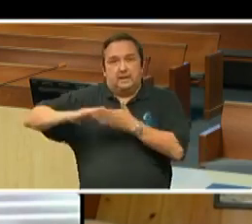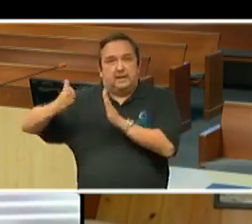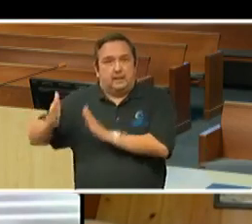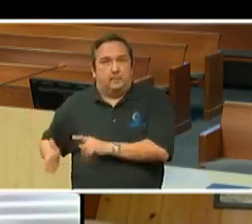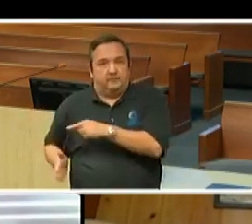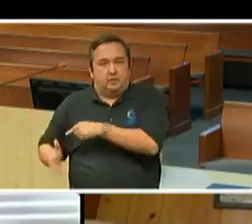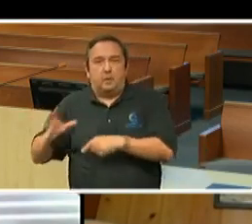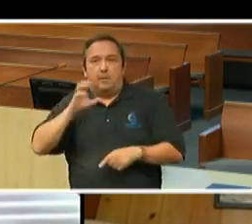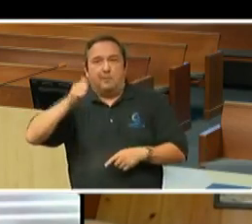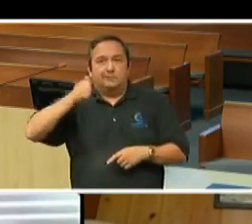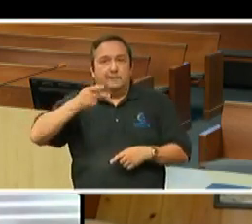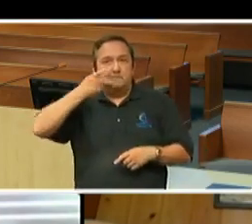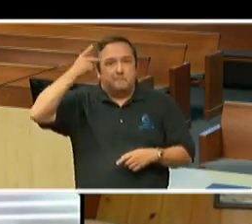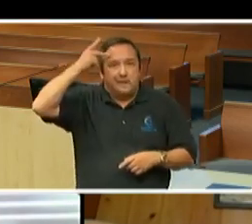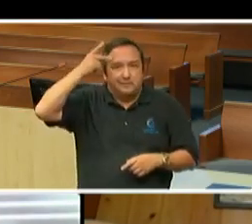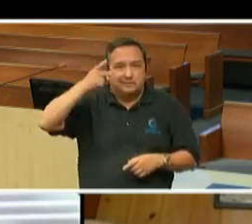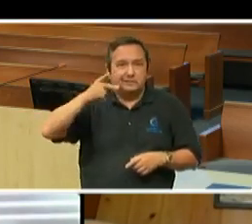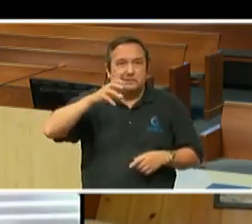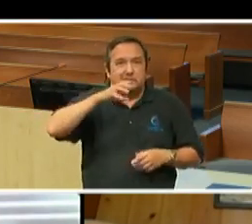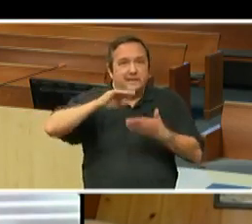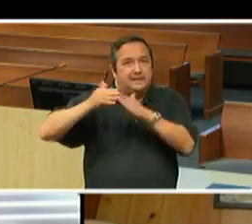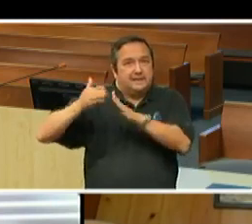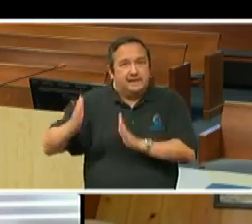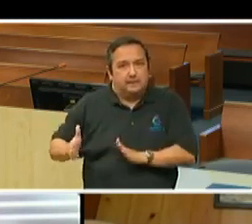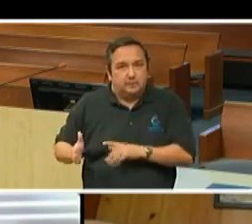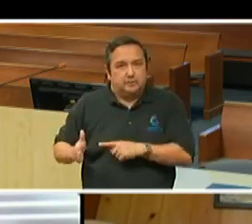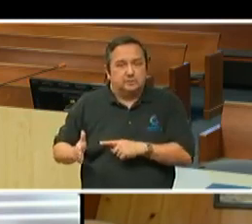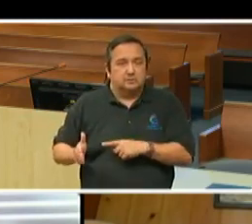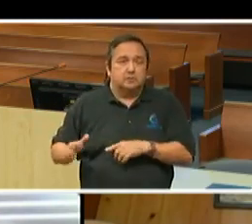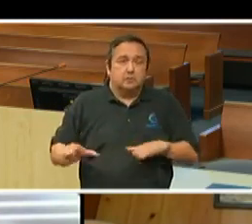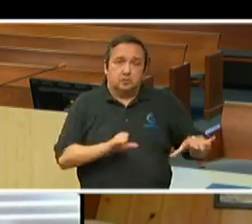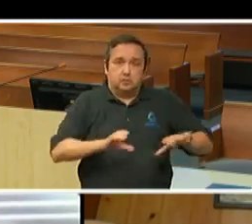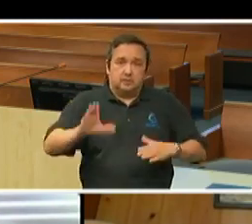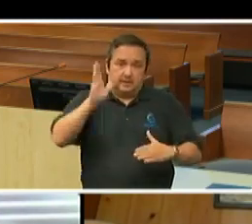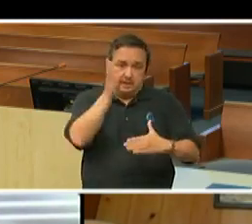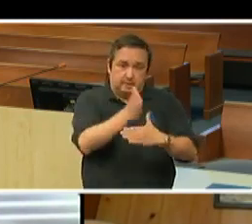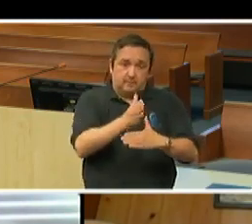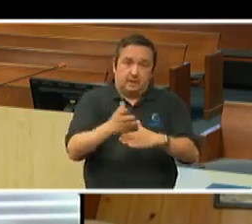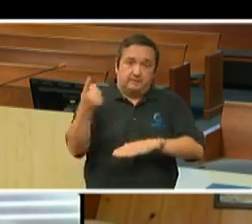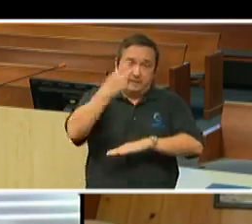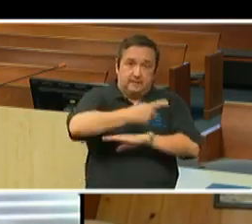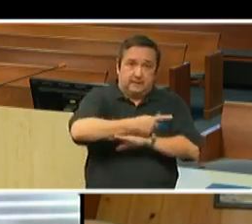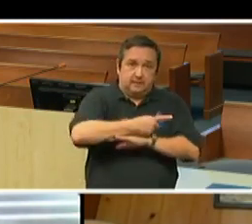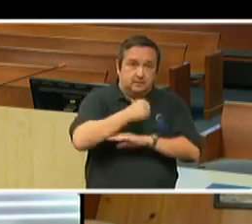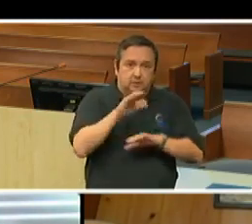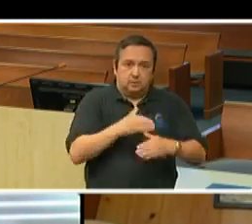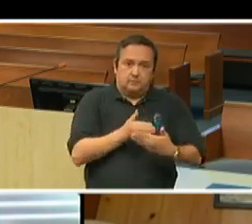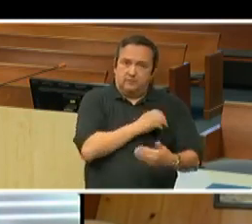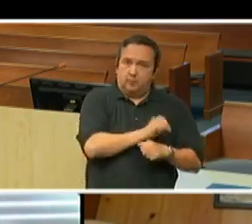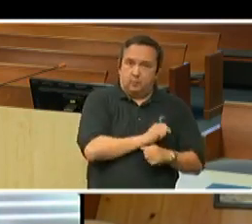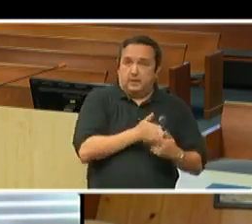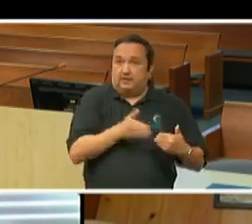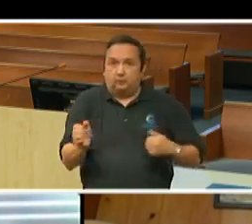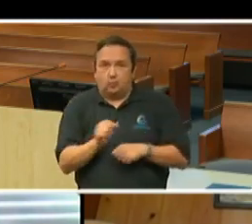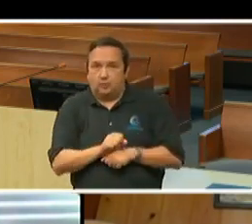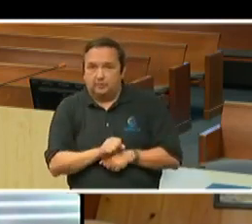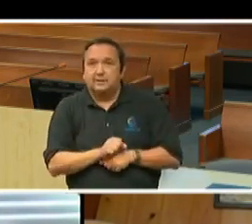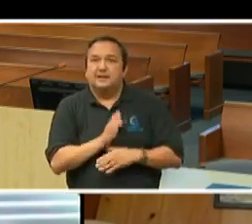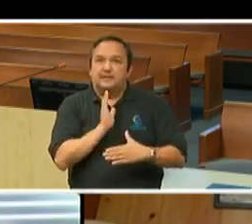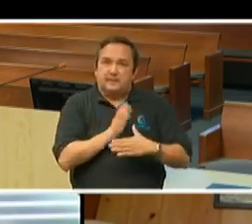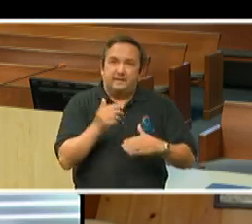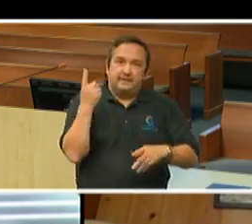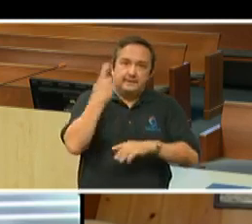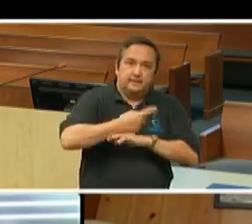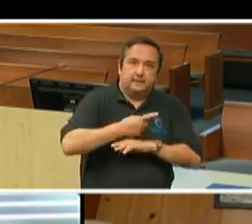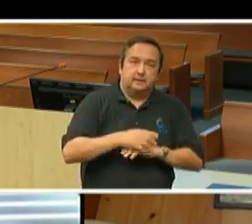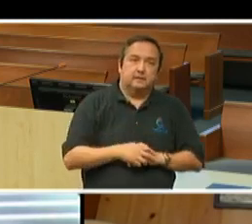elderly parents or their elderly neighbors, and they're doing it in the middle of the day. They're not doing it before work. They're not doing it after work. The